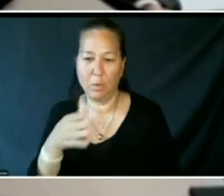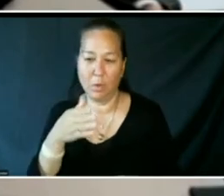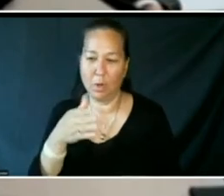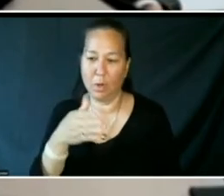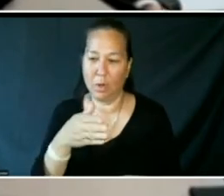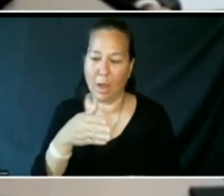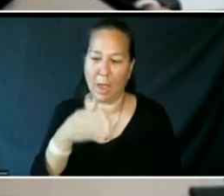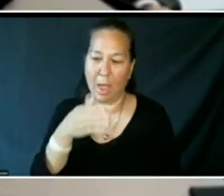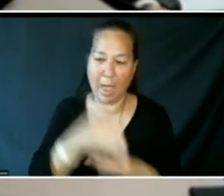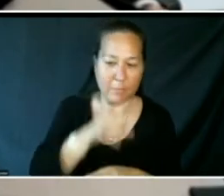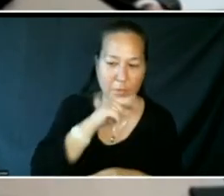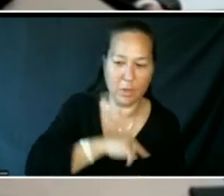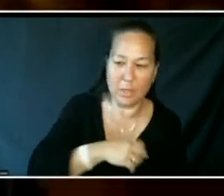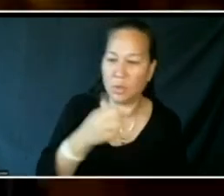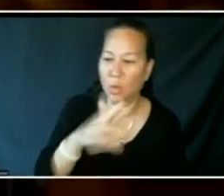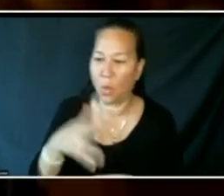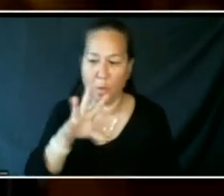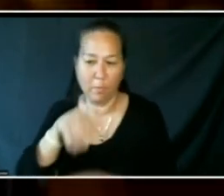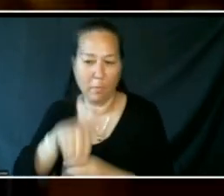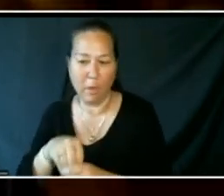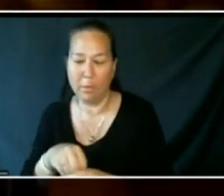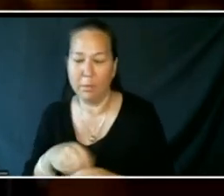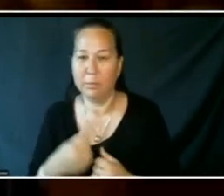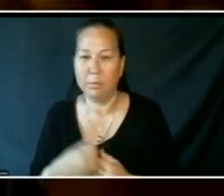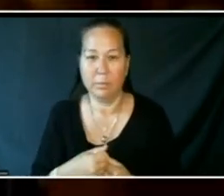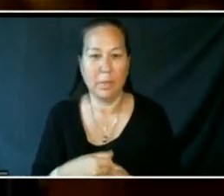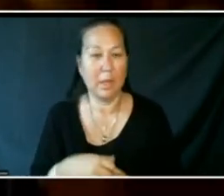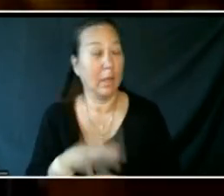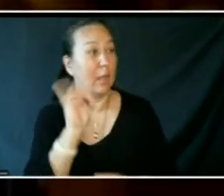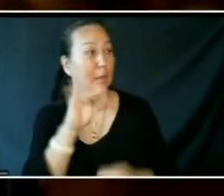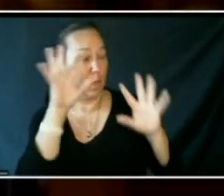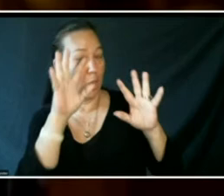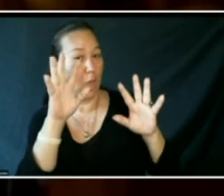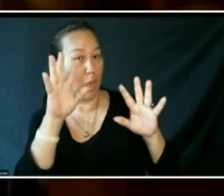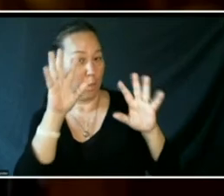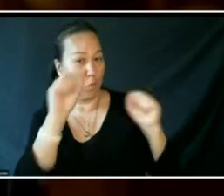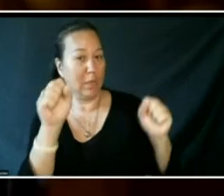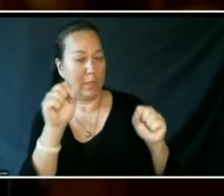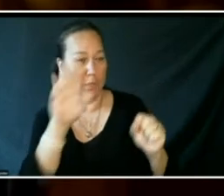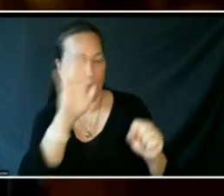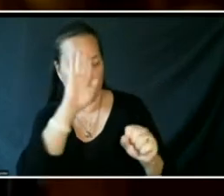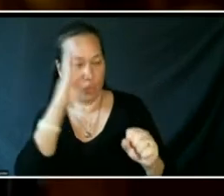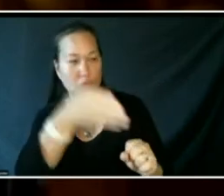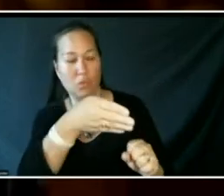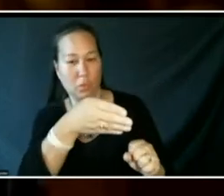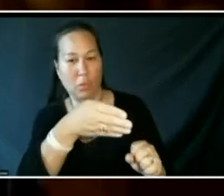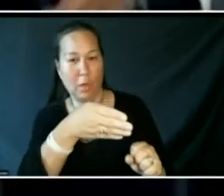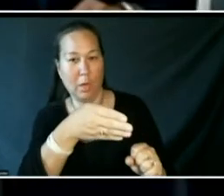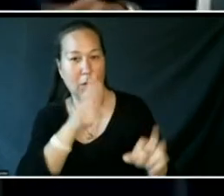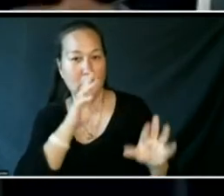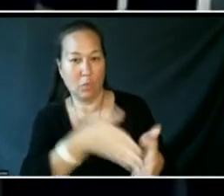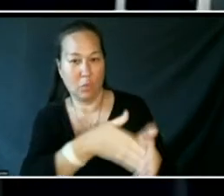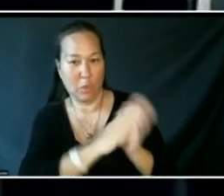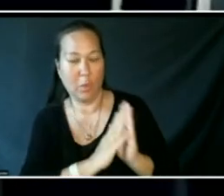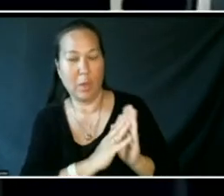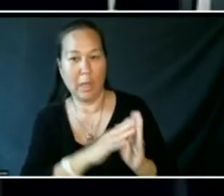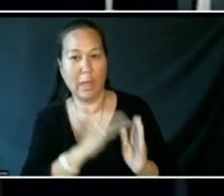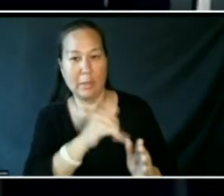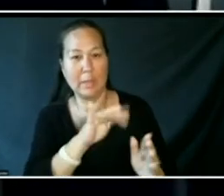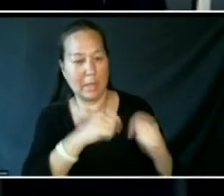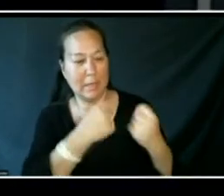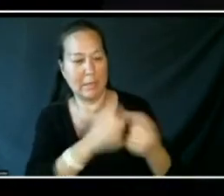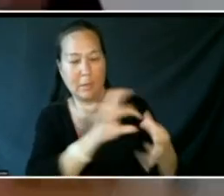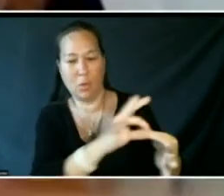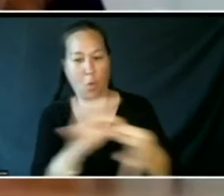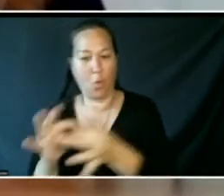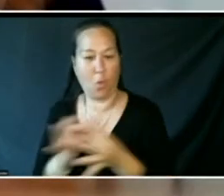we progressed through December. At the president's direct request, the RNC assisted the campaign in coordinating this effort. What did the president say when he